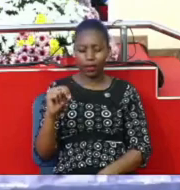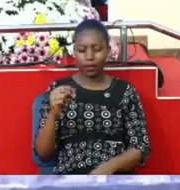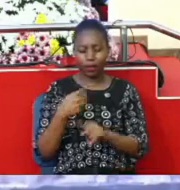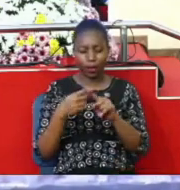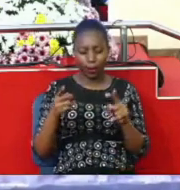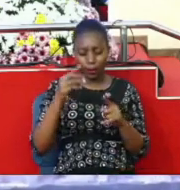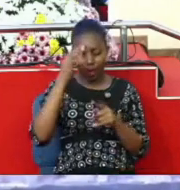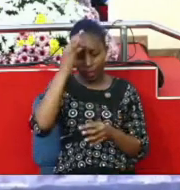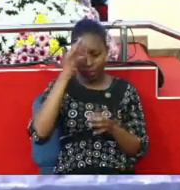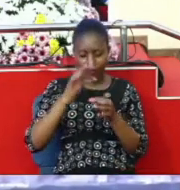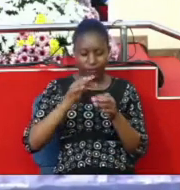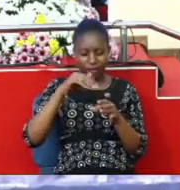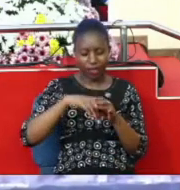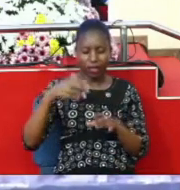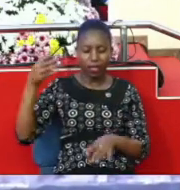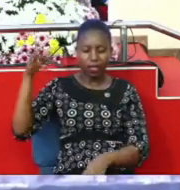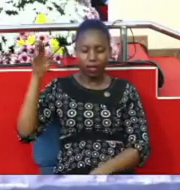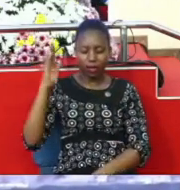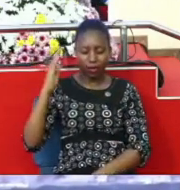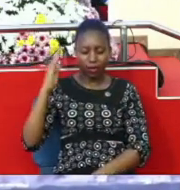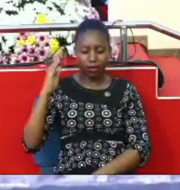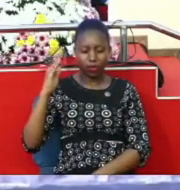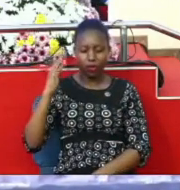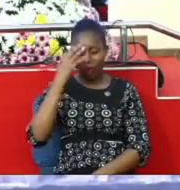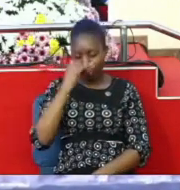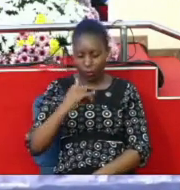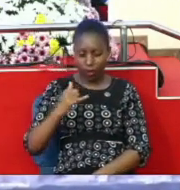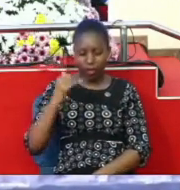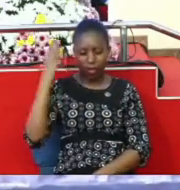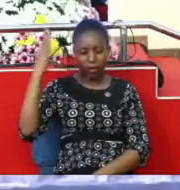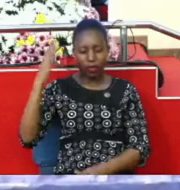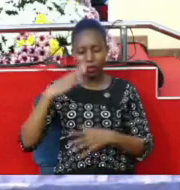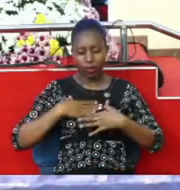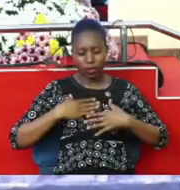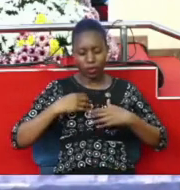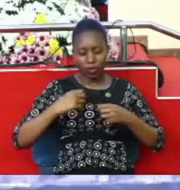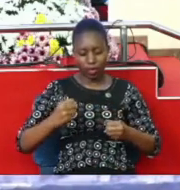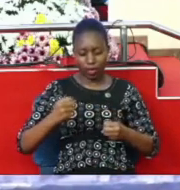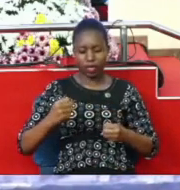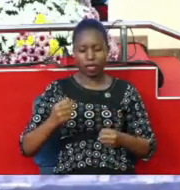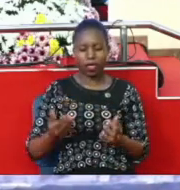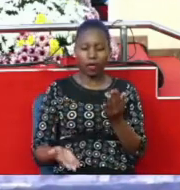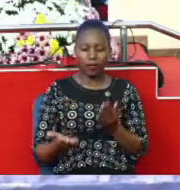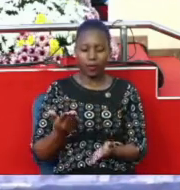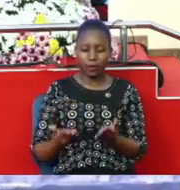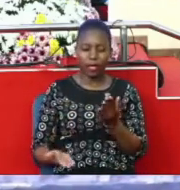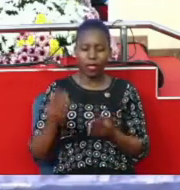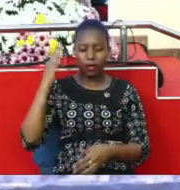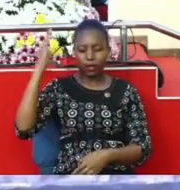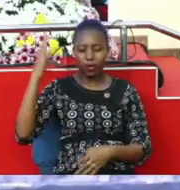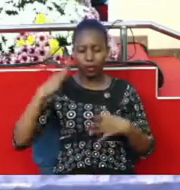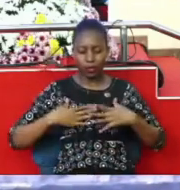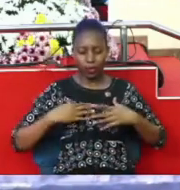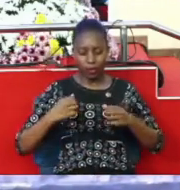healer. He walked on earth and healed. Father, may you heal your people today. And praise